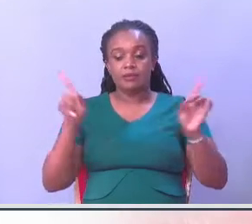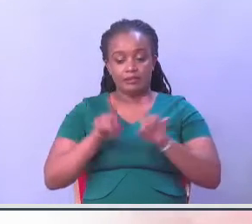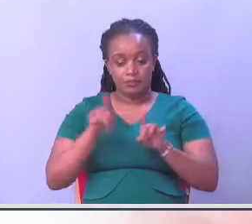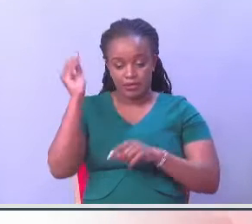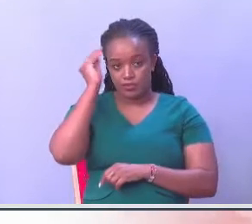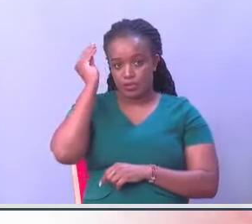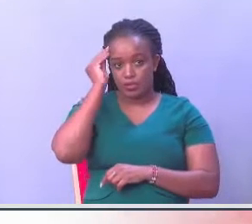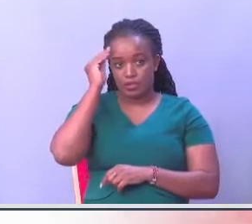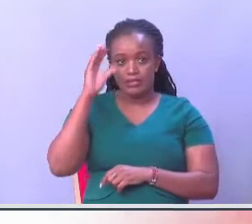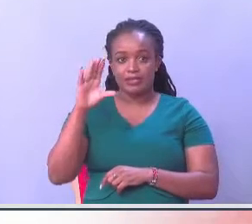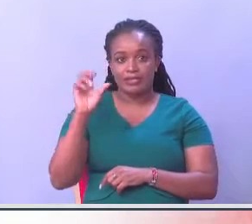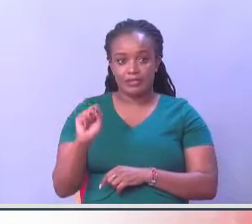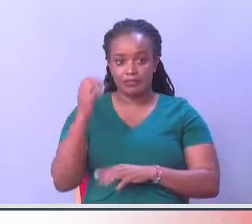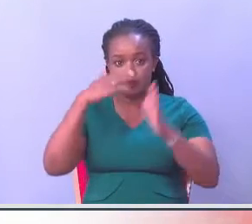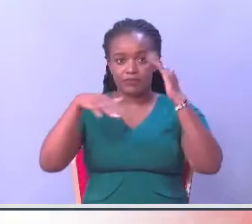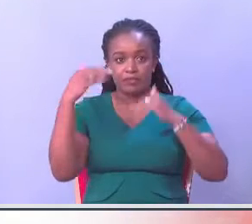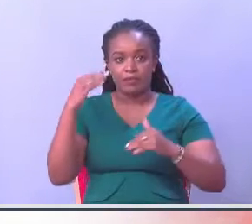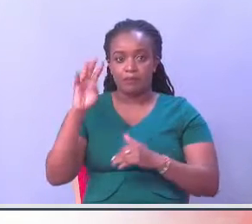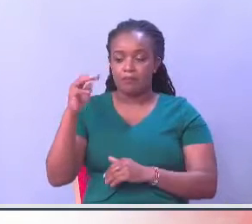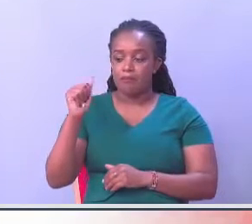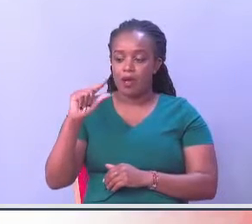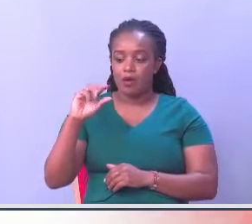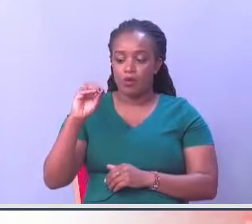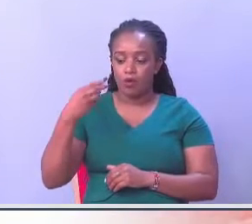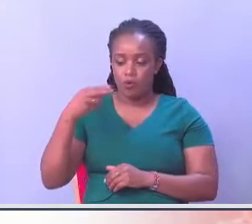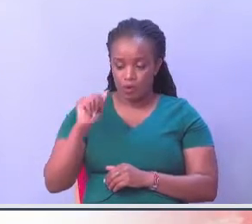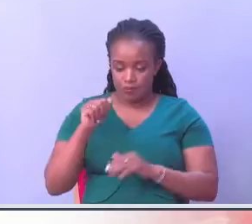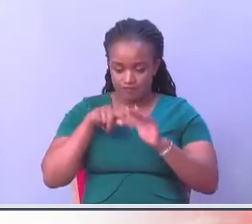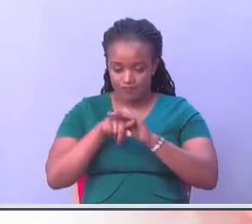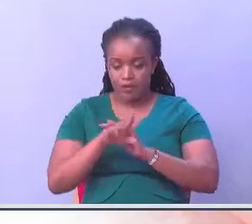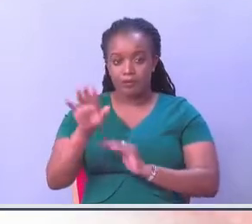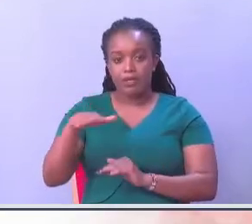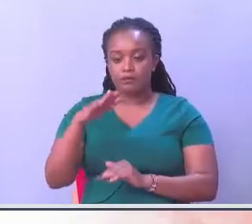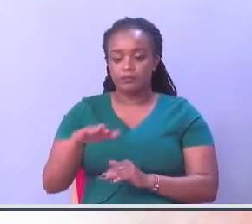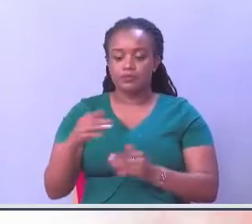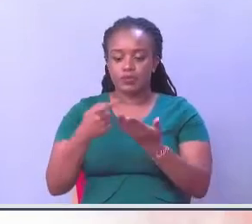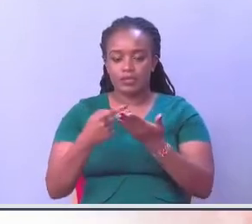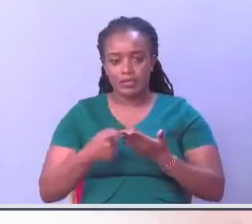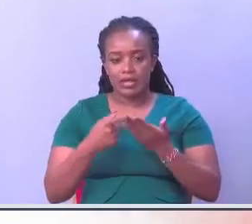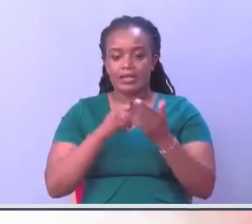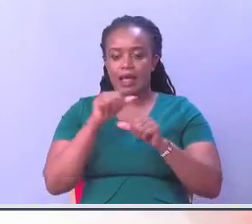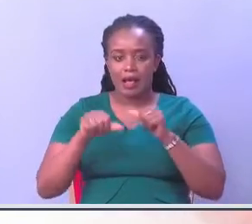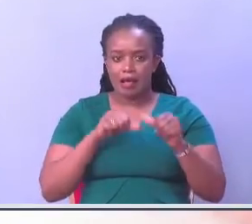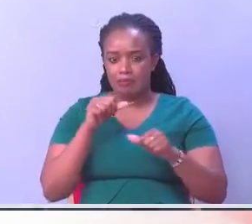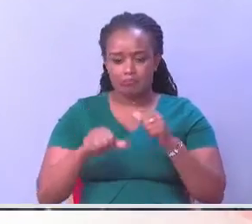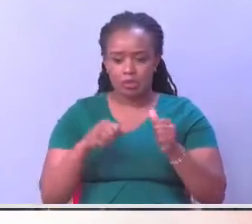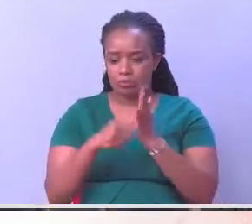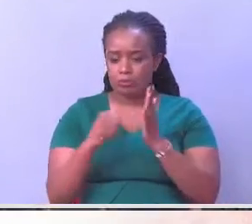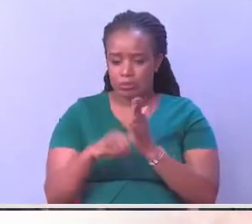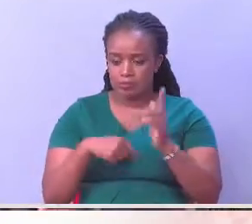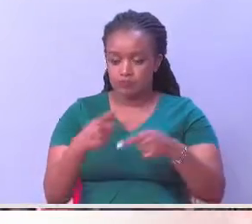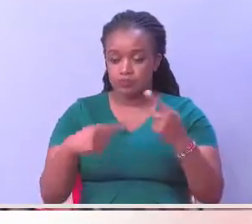Secretary Professor George Magoha is set to appear before Parliament to discuss the wave of unrest in schools.